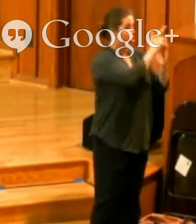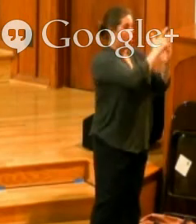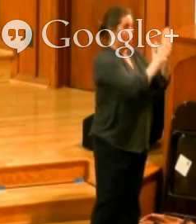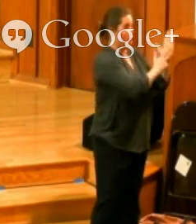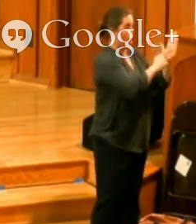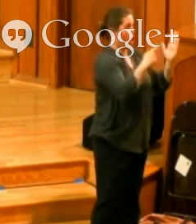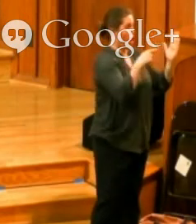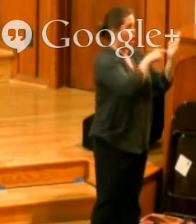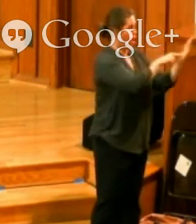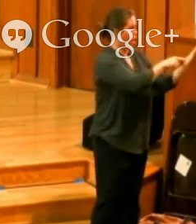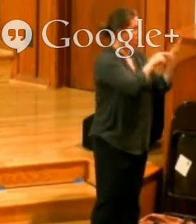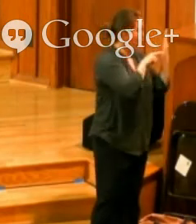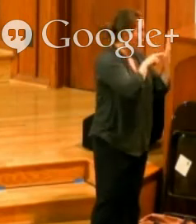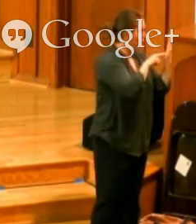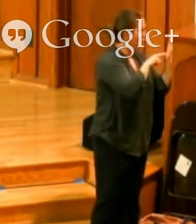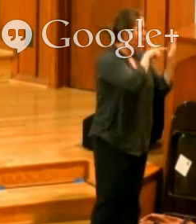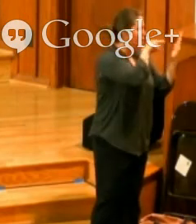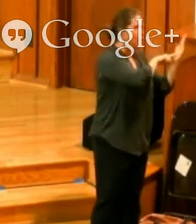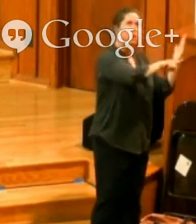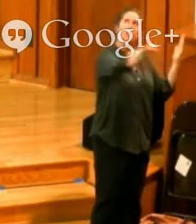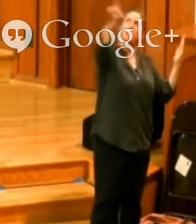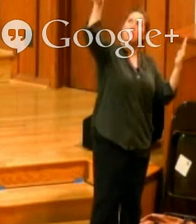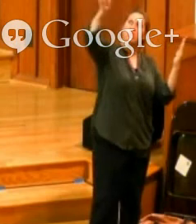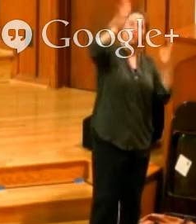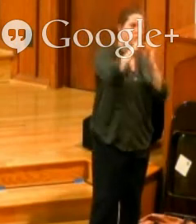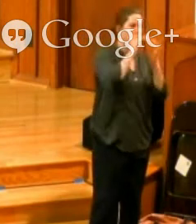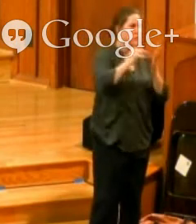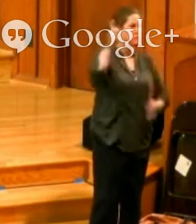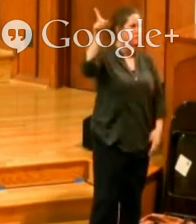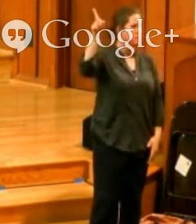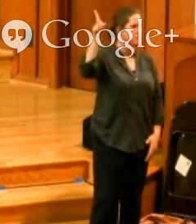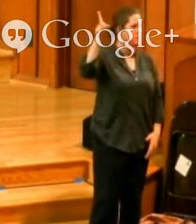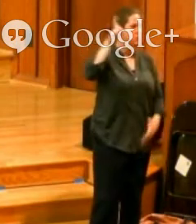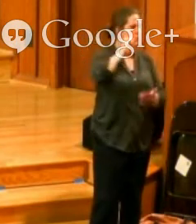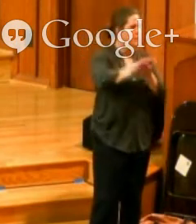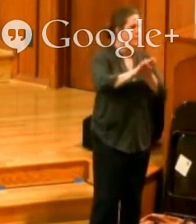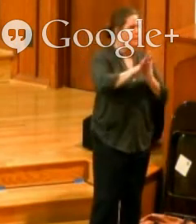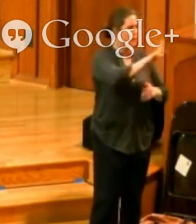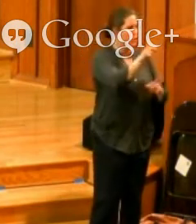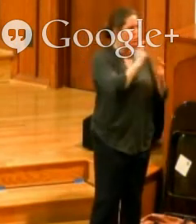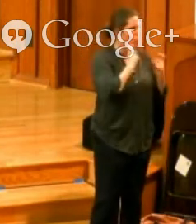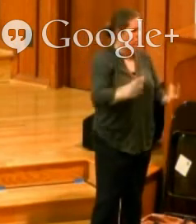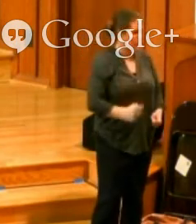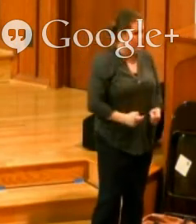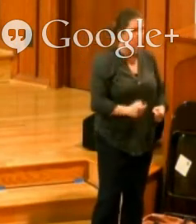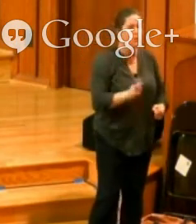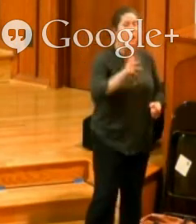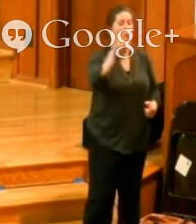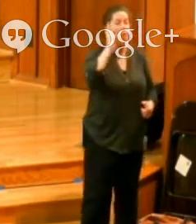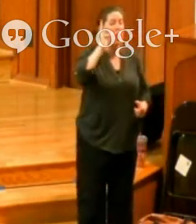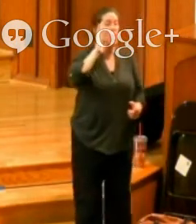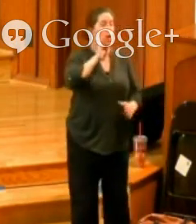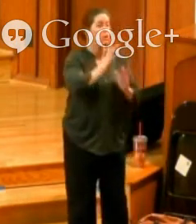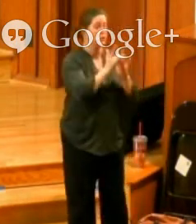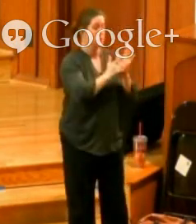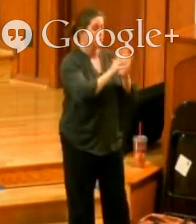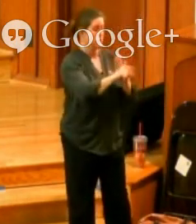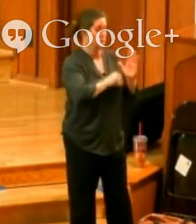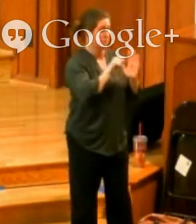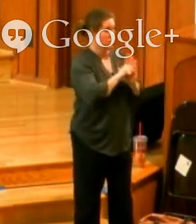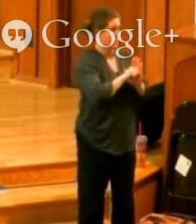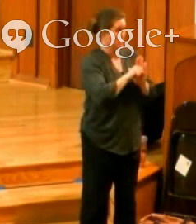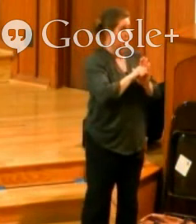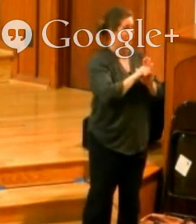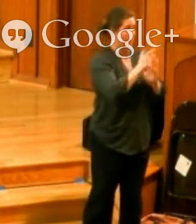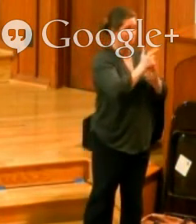that he can cleanse you from your sin. You know, one lawyer in Jesus' time tried to catch him. He said, what is the great commandment